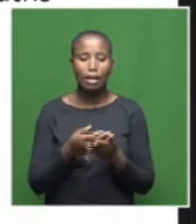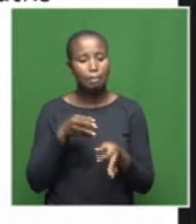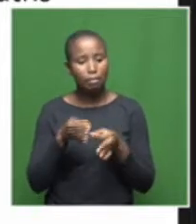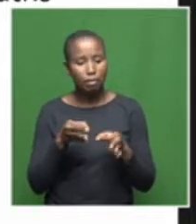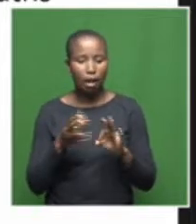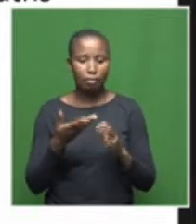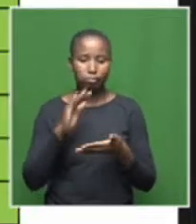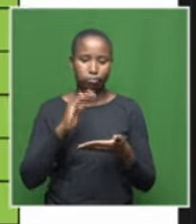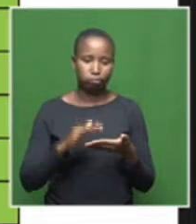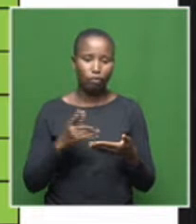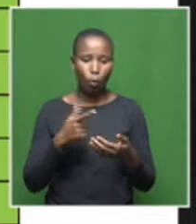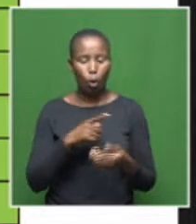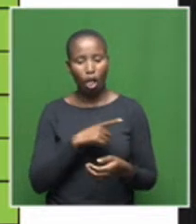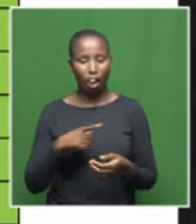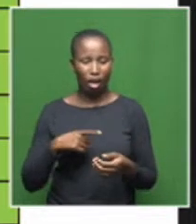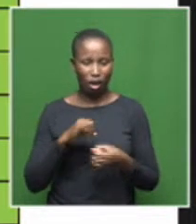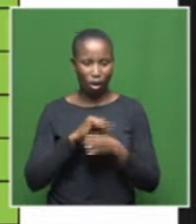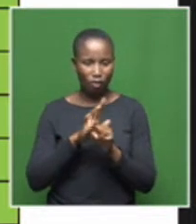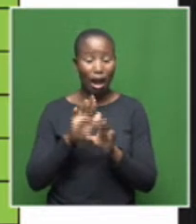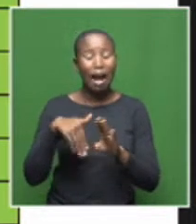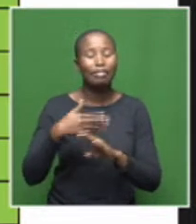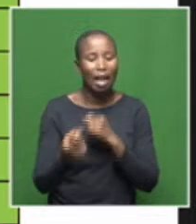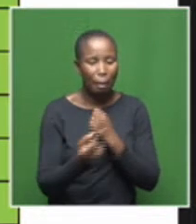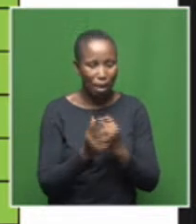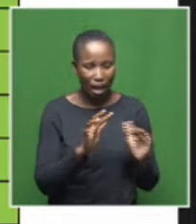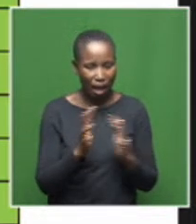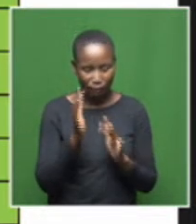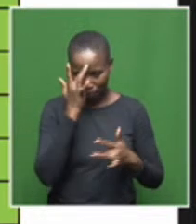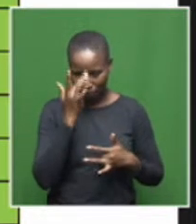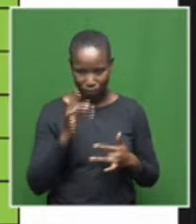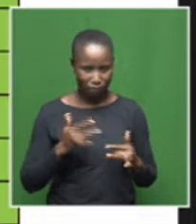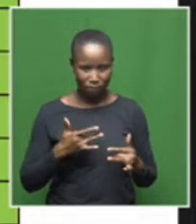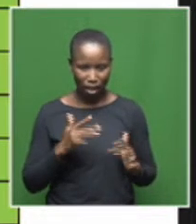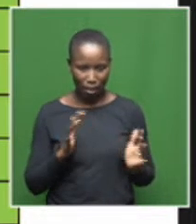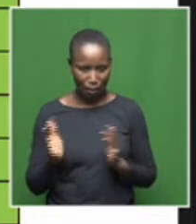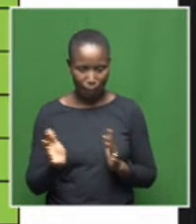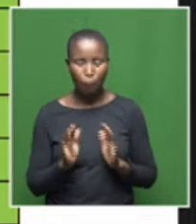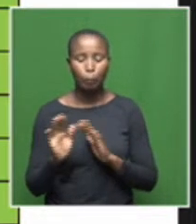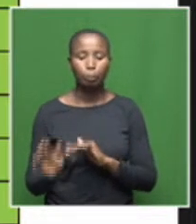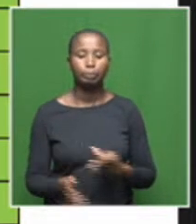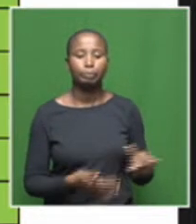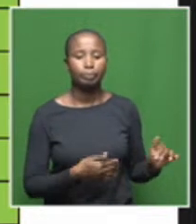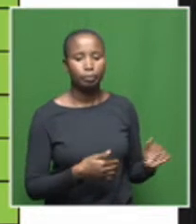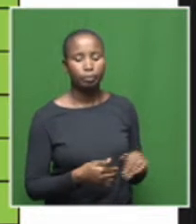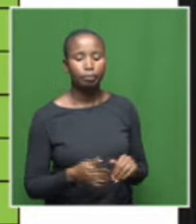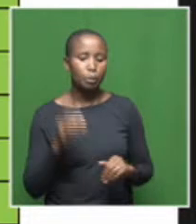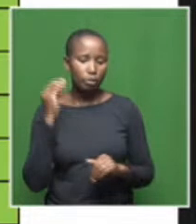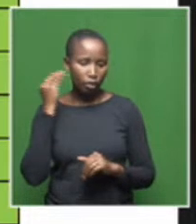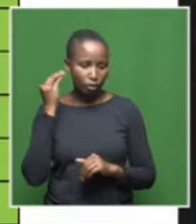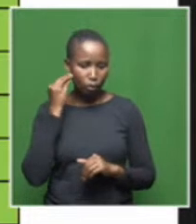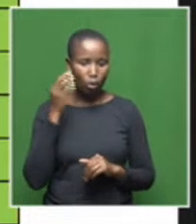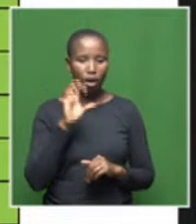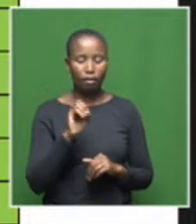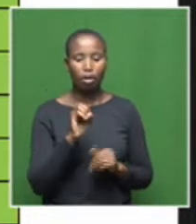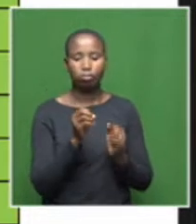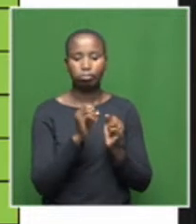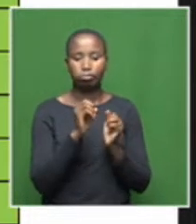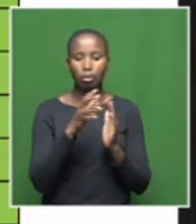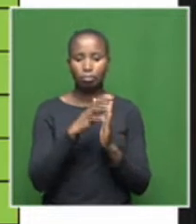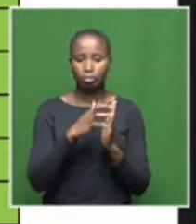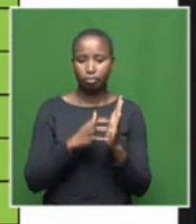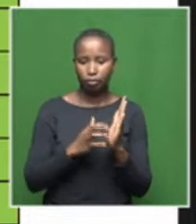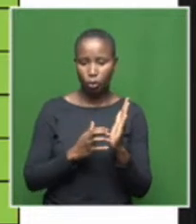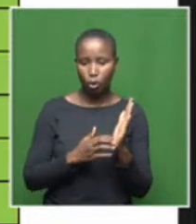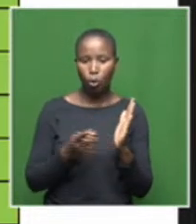for long COVID. So DATGov currently receives data from 407 public hospitals and 259